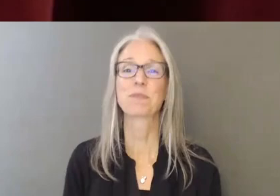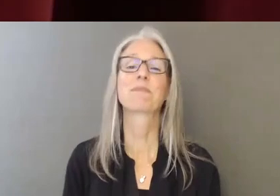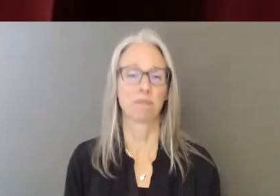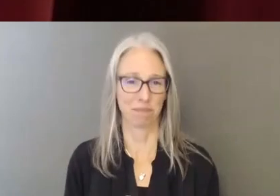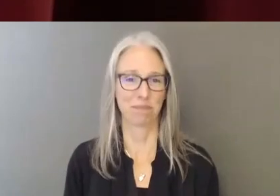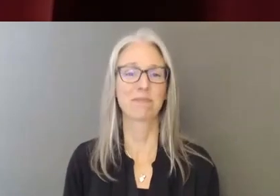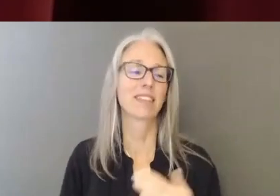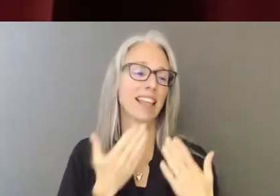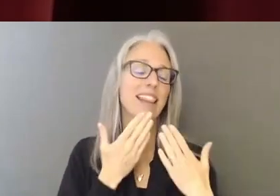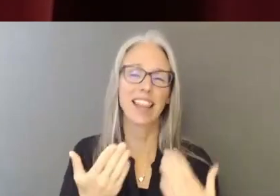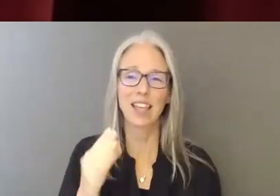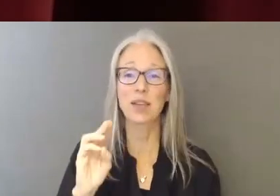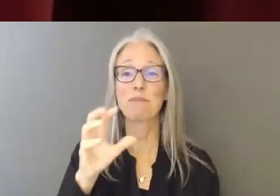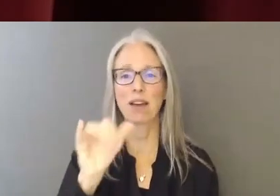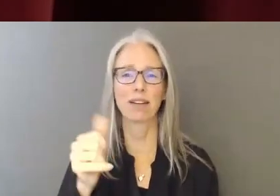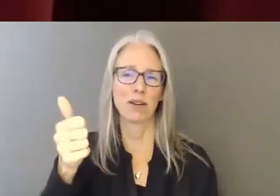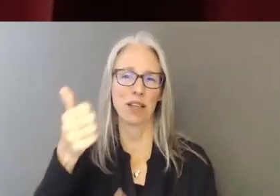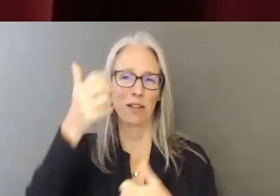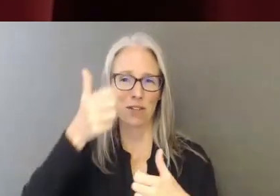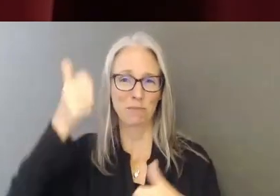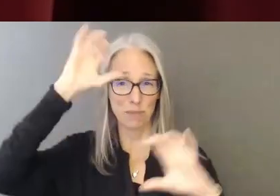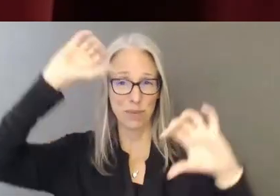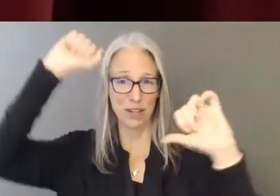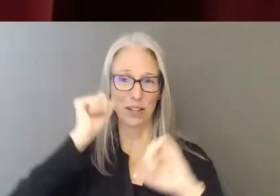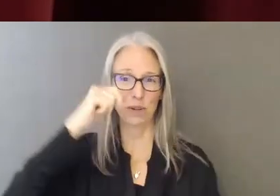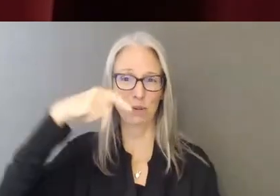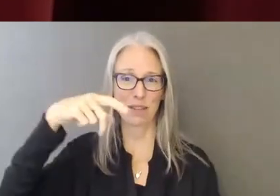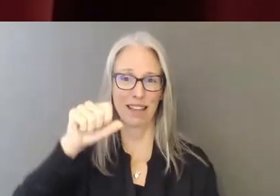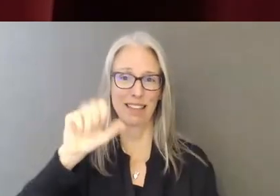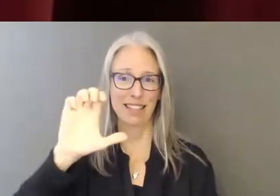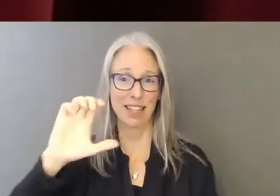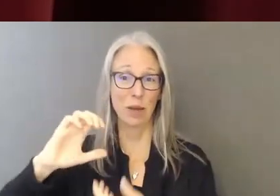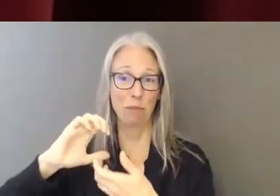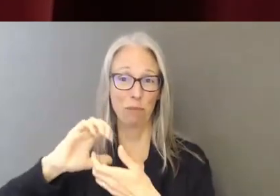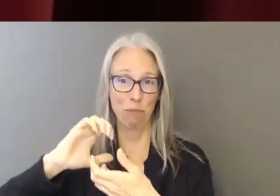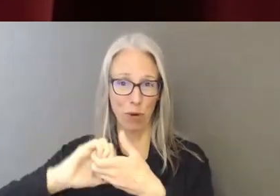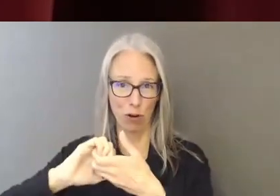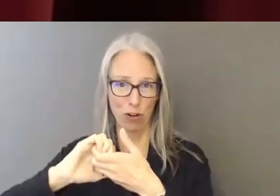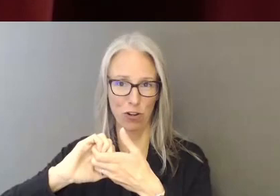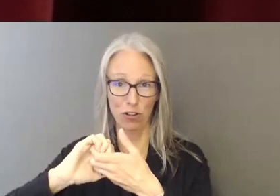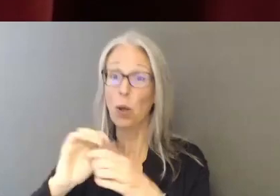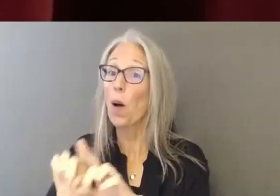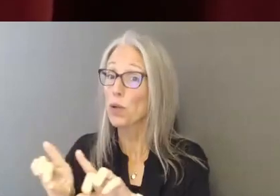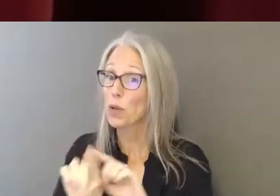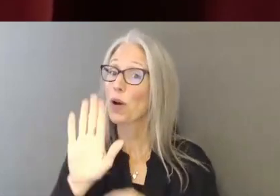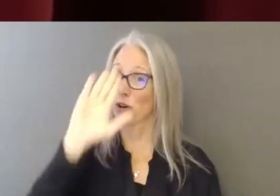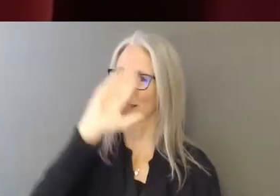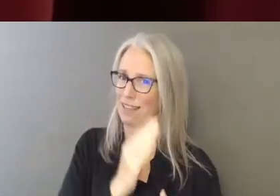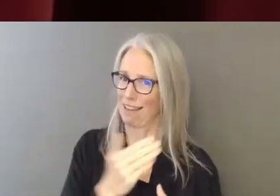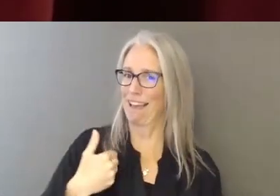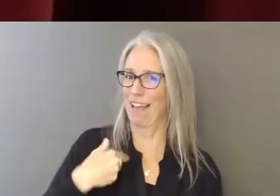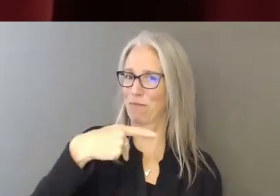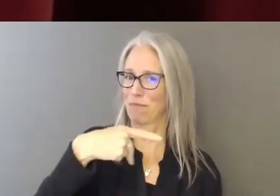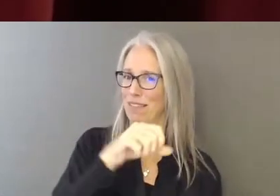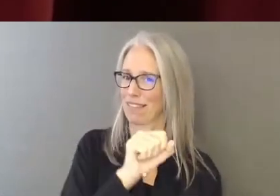So thanks to Mary, President of PSC Partners Canada and mother of her son who lives with PSC, and to